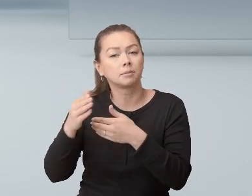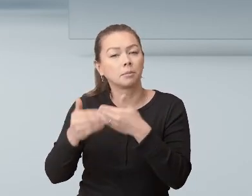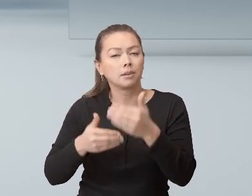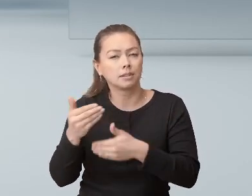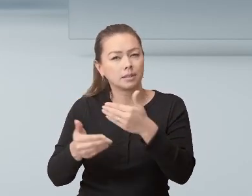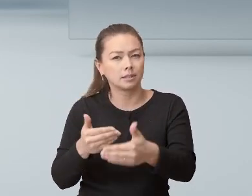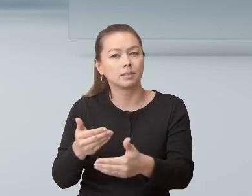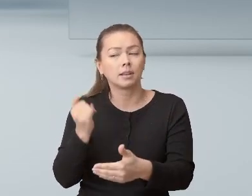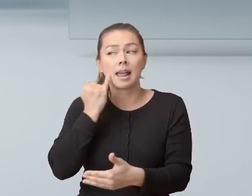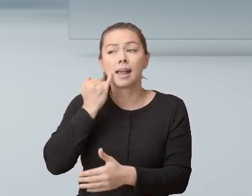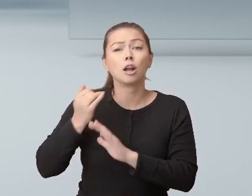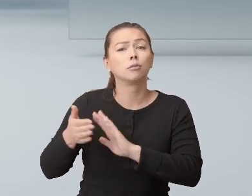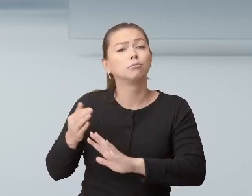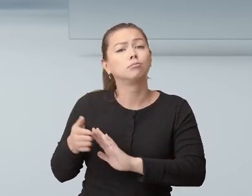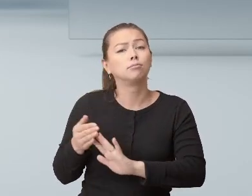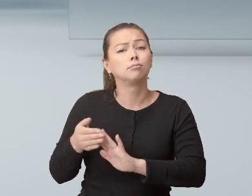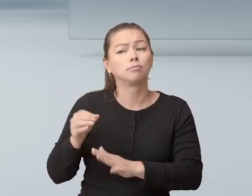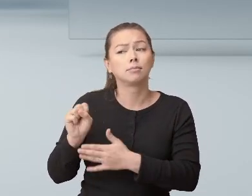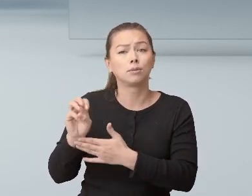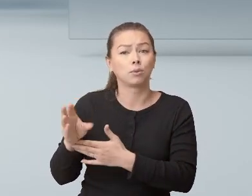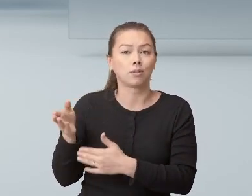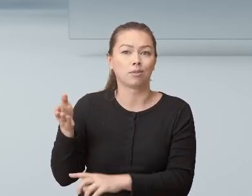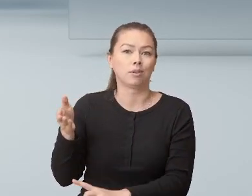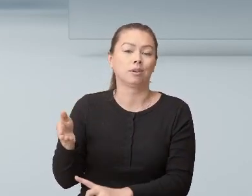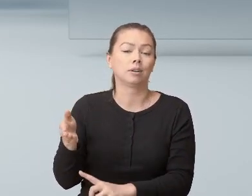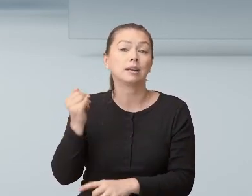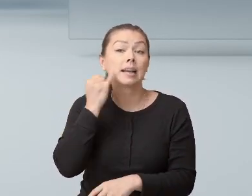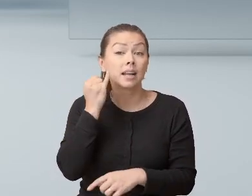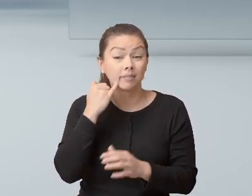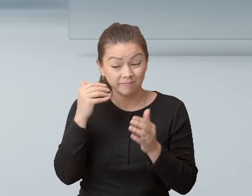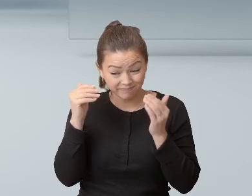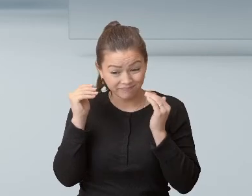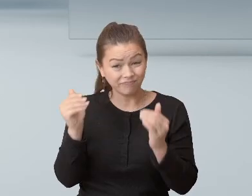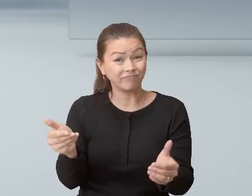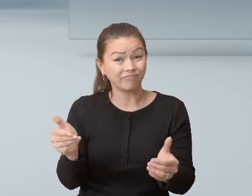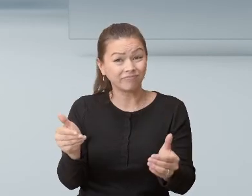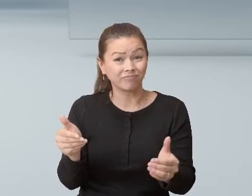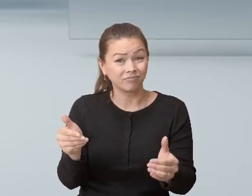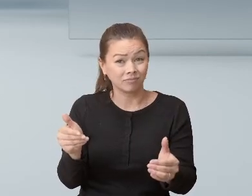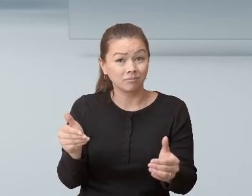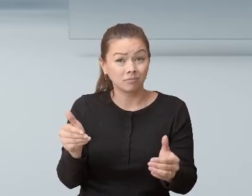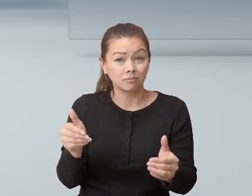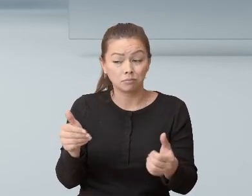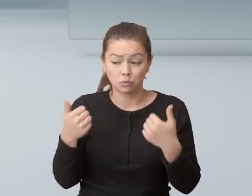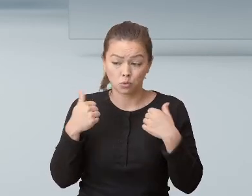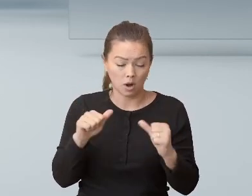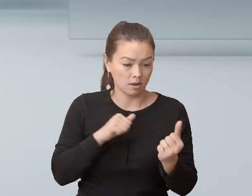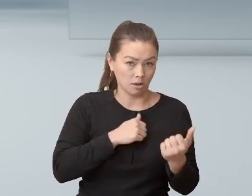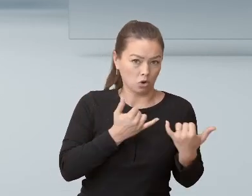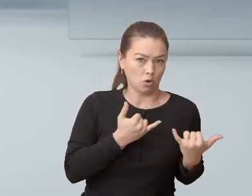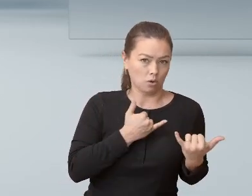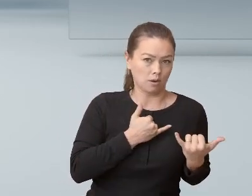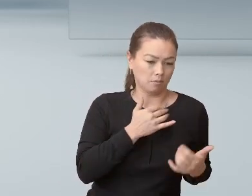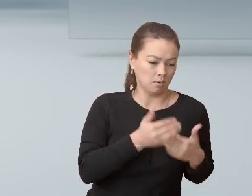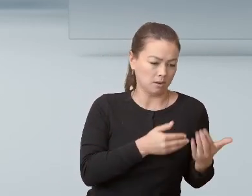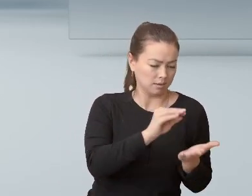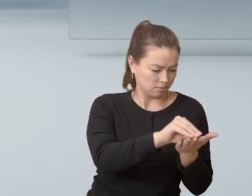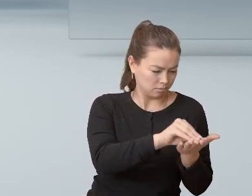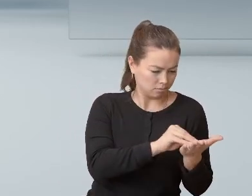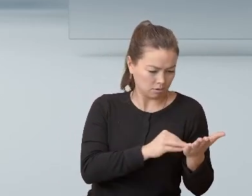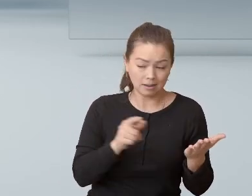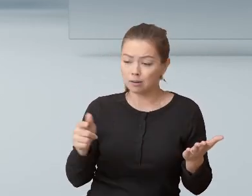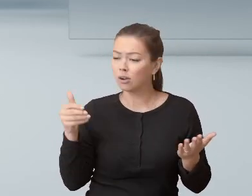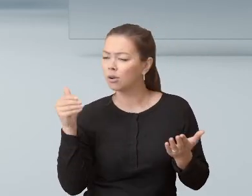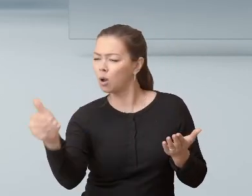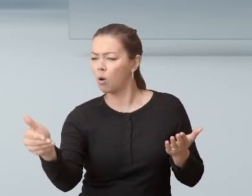do that, you open up opportunities for improvement against the current process that's documented, right? And then you can look